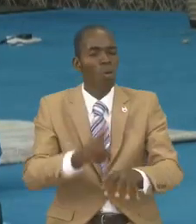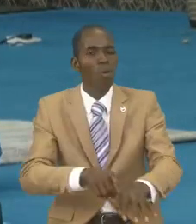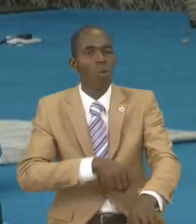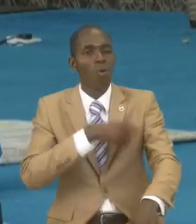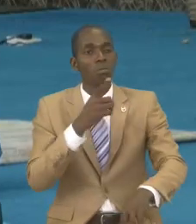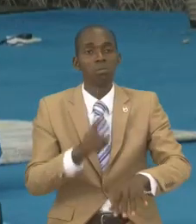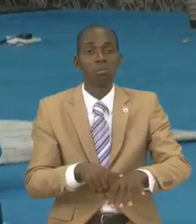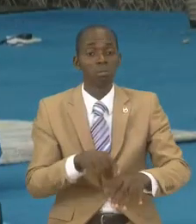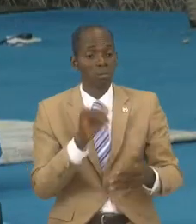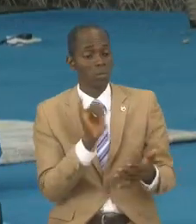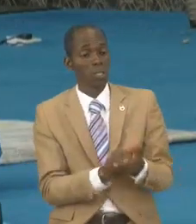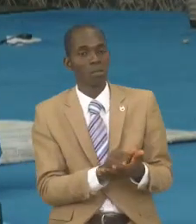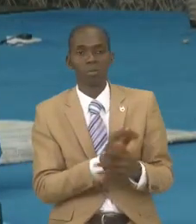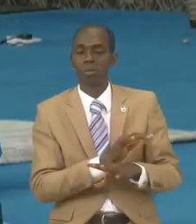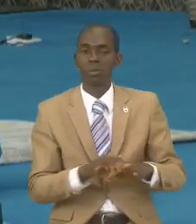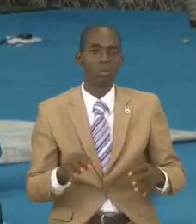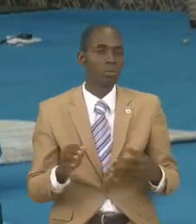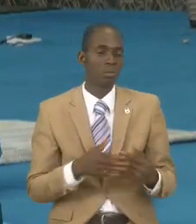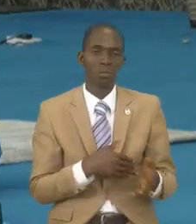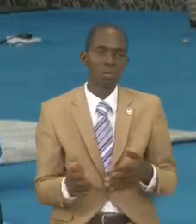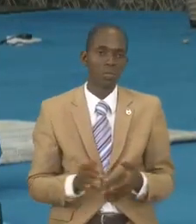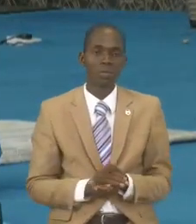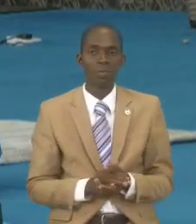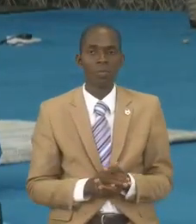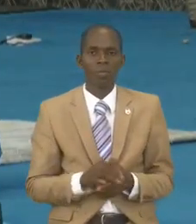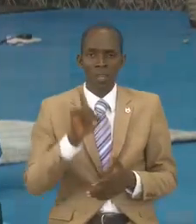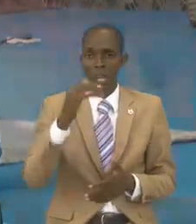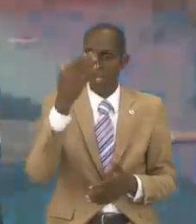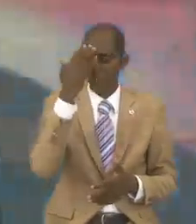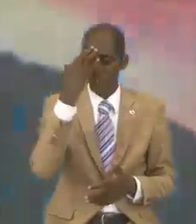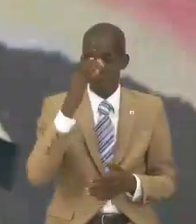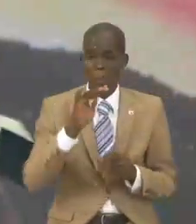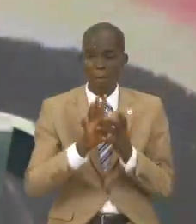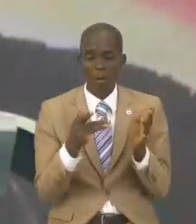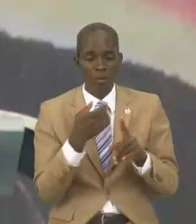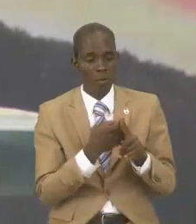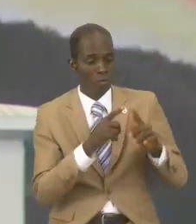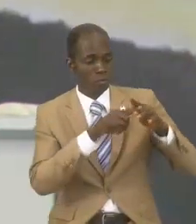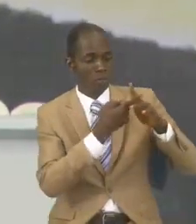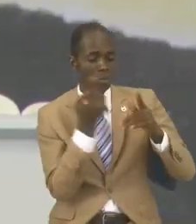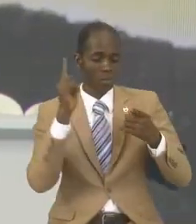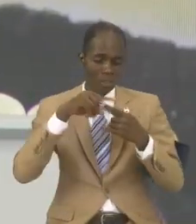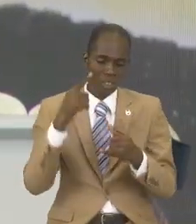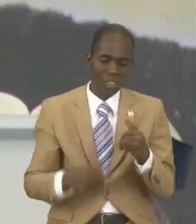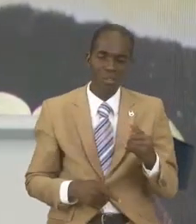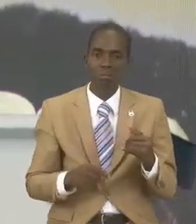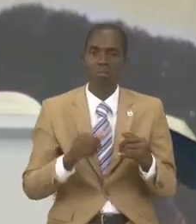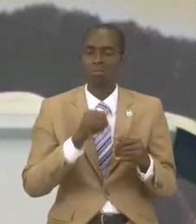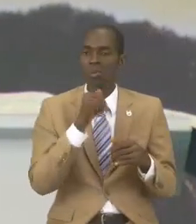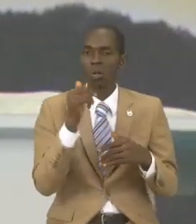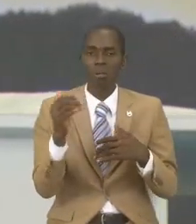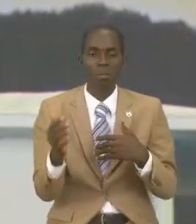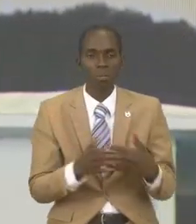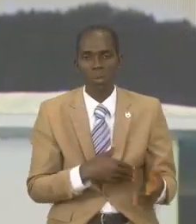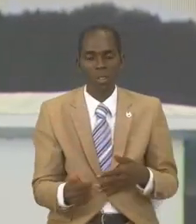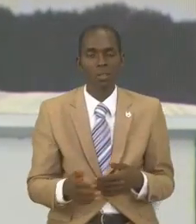it. I know the Bible from cover to cover. That doesn't make it either. But that we're